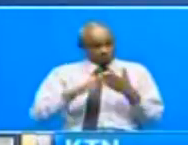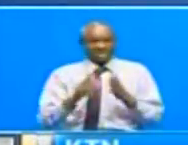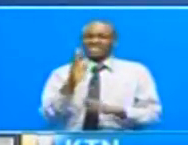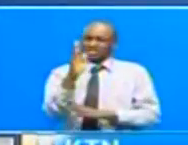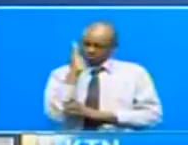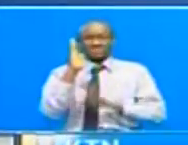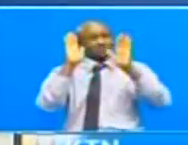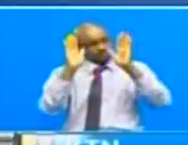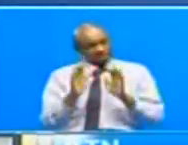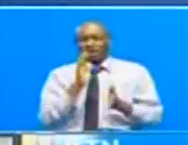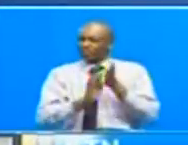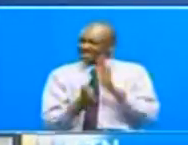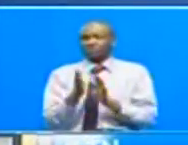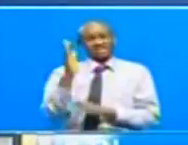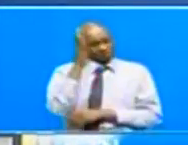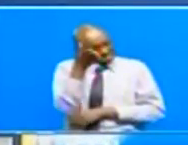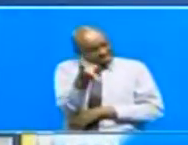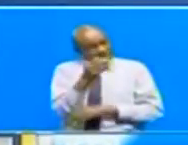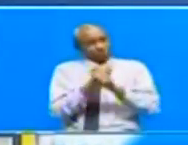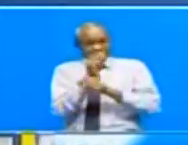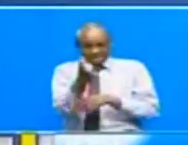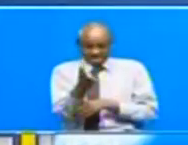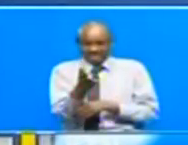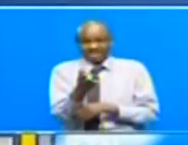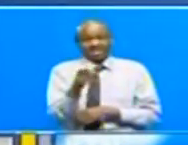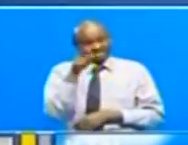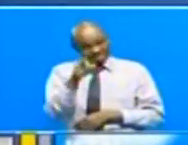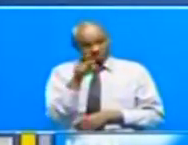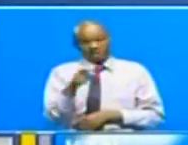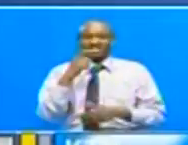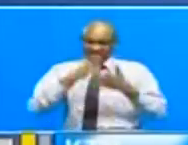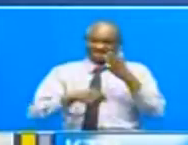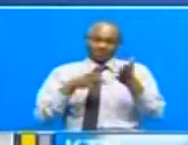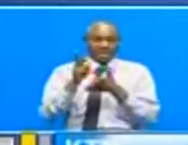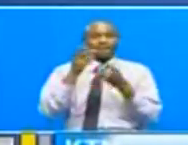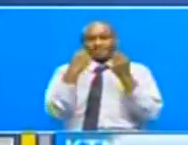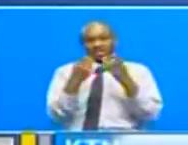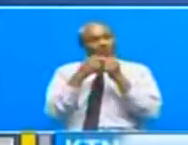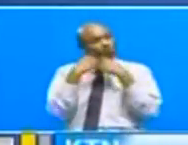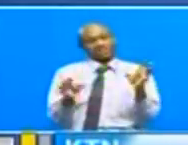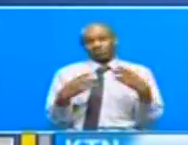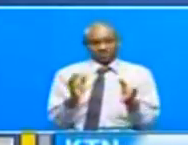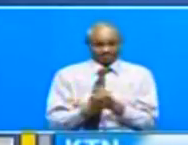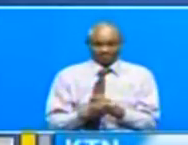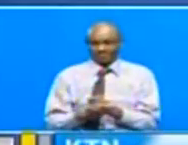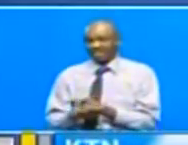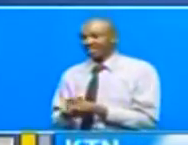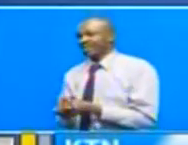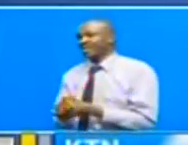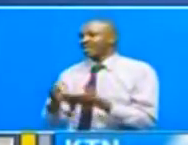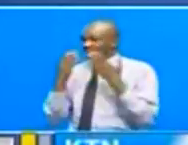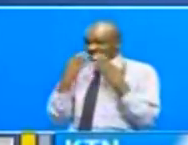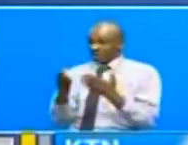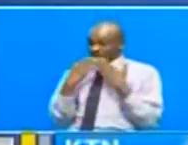security is core. Without security, all just be a waste of taxpayers' money. Absolutely. Well, thank you very much for joining